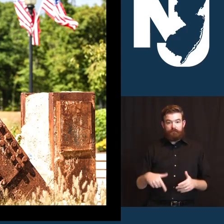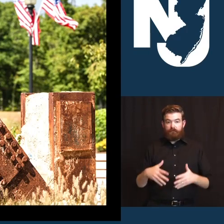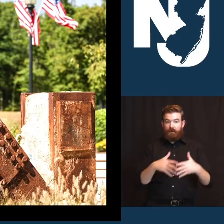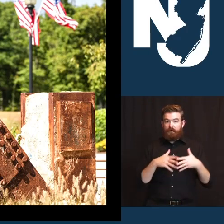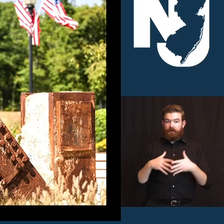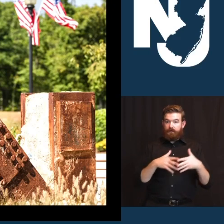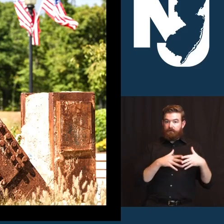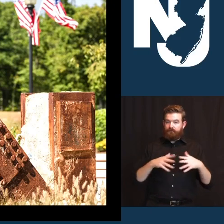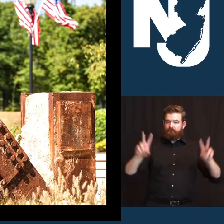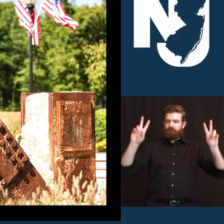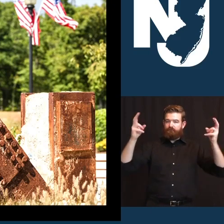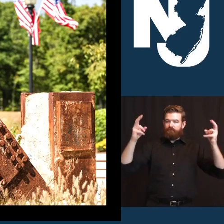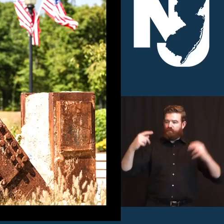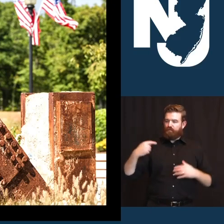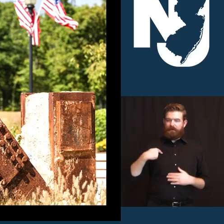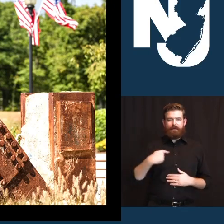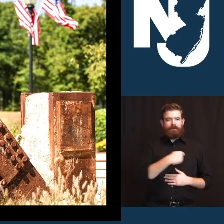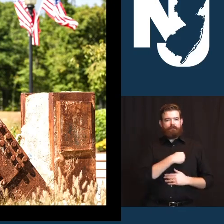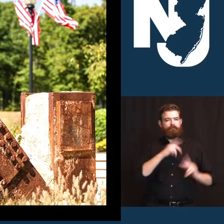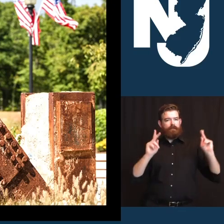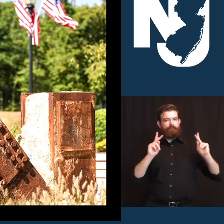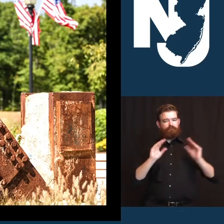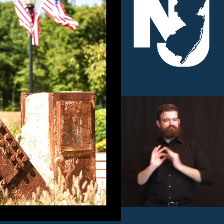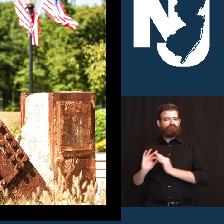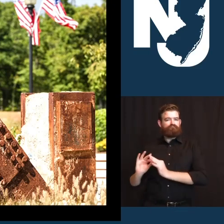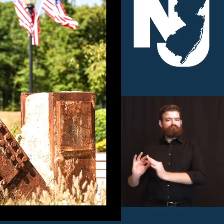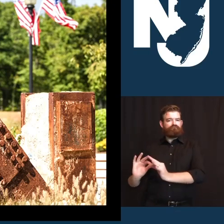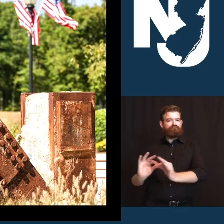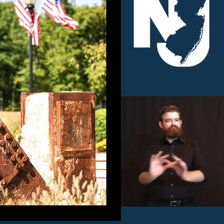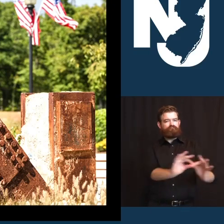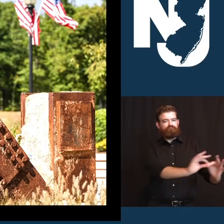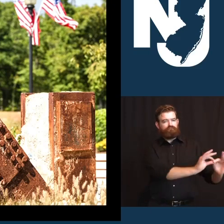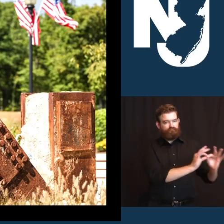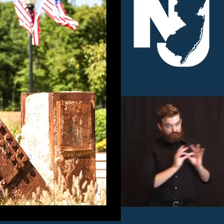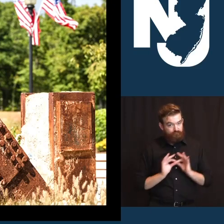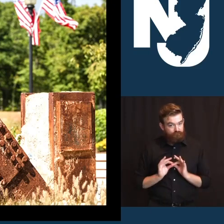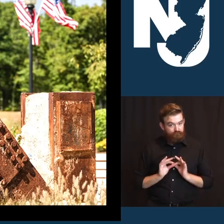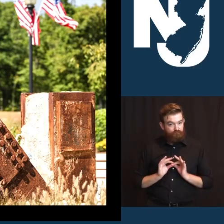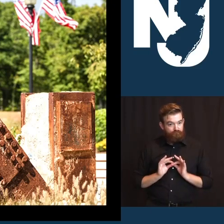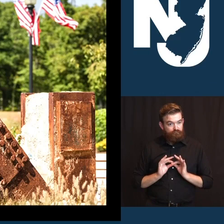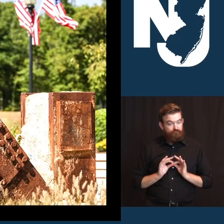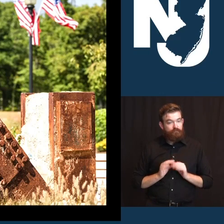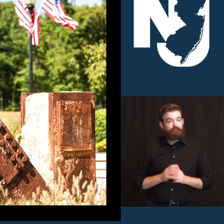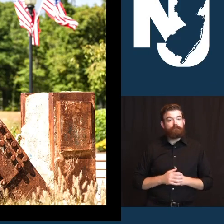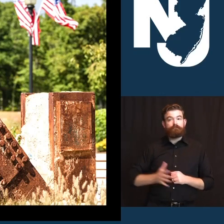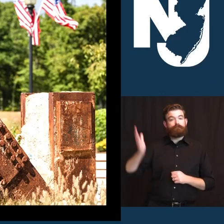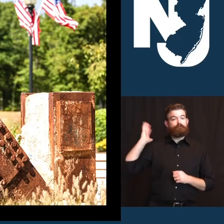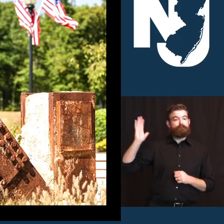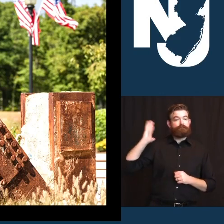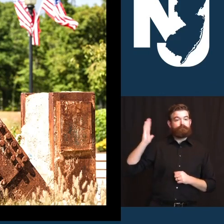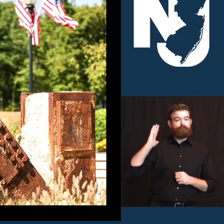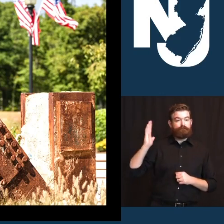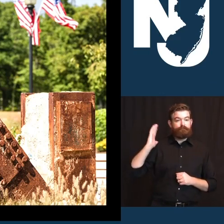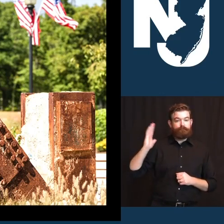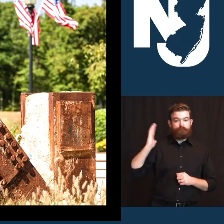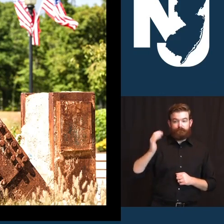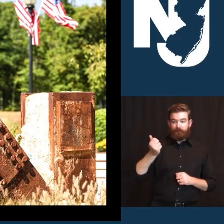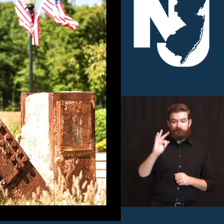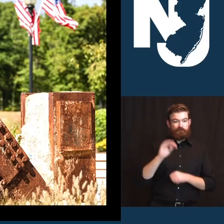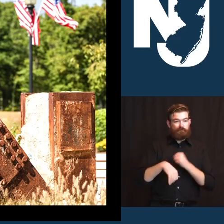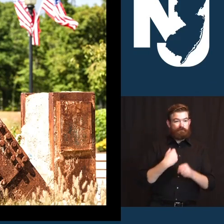one. We were knocked down 19 years ago today, but we got back up and showed the world our nation, even when in shock